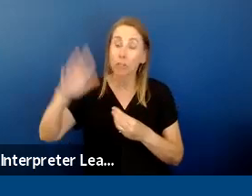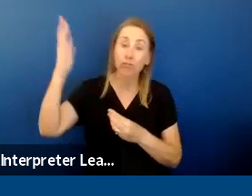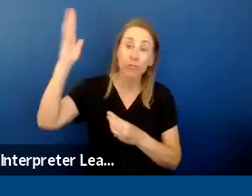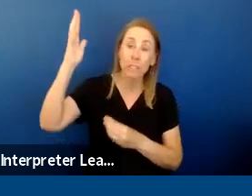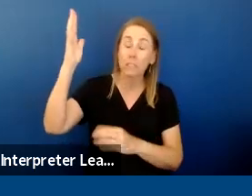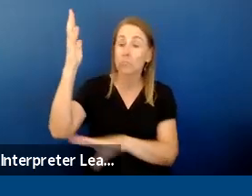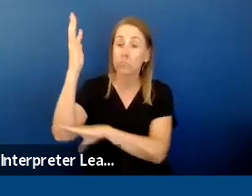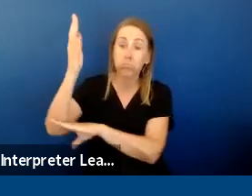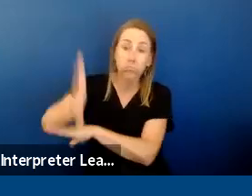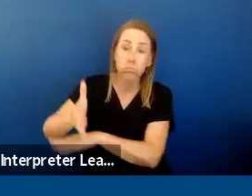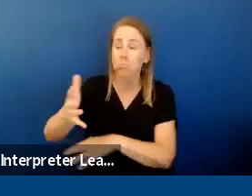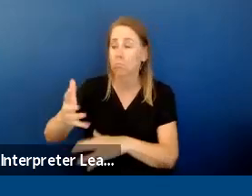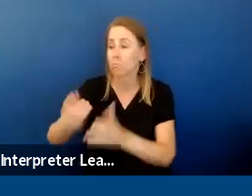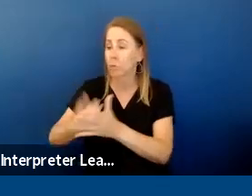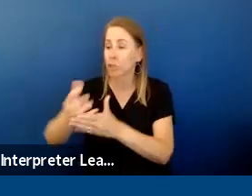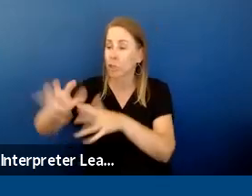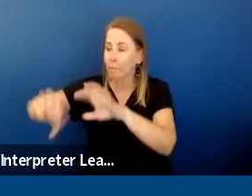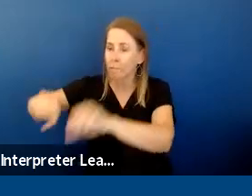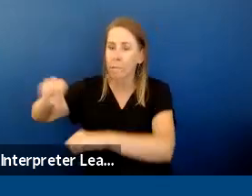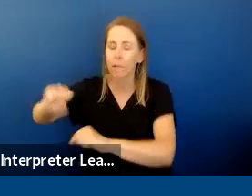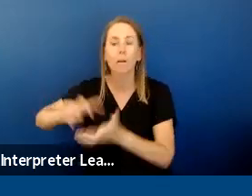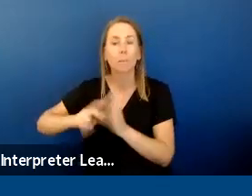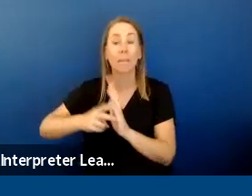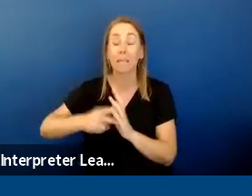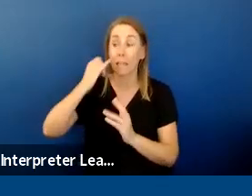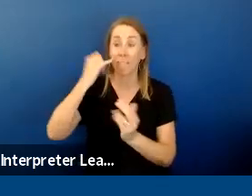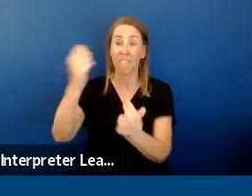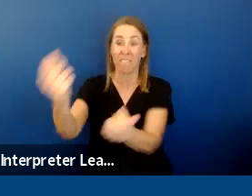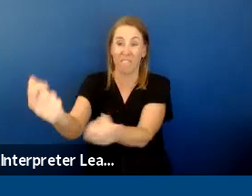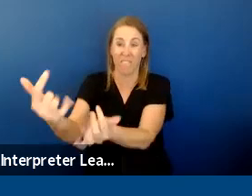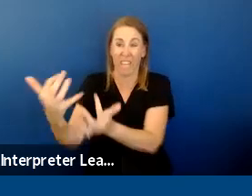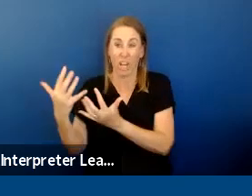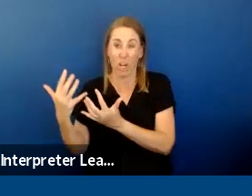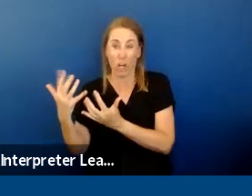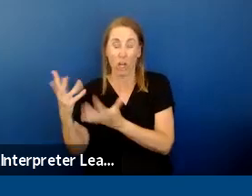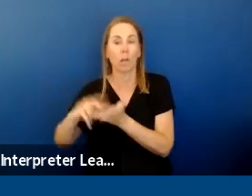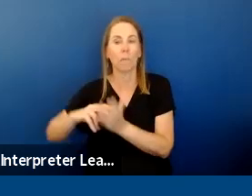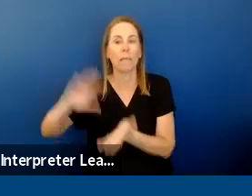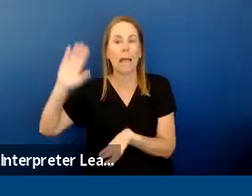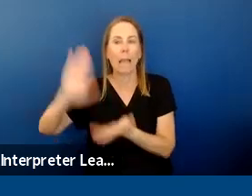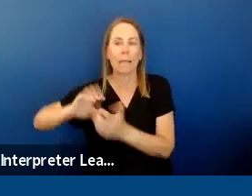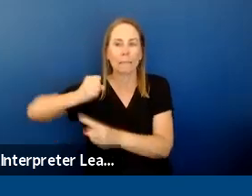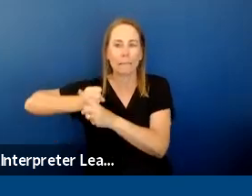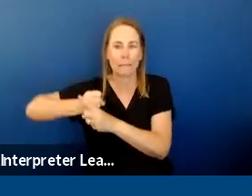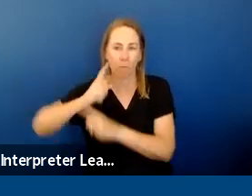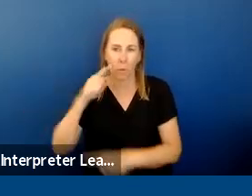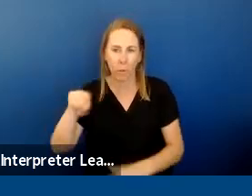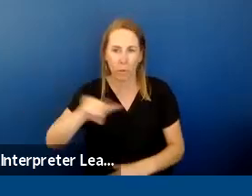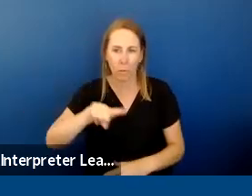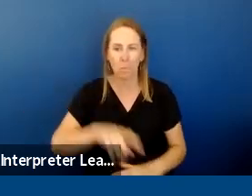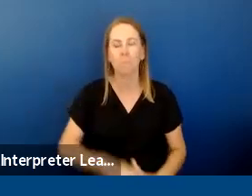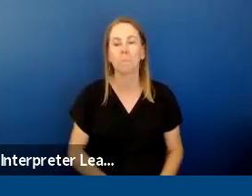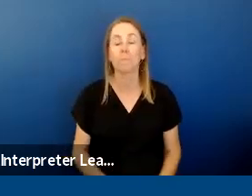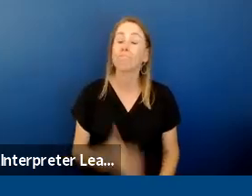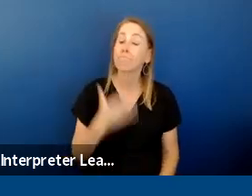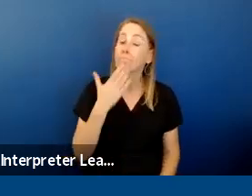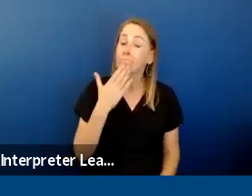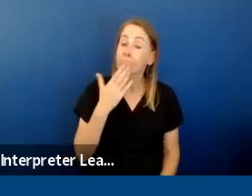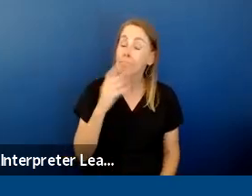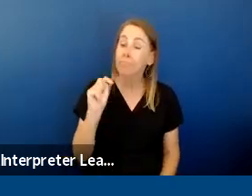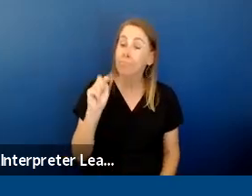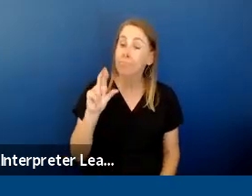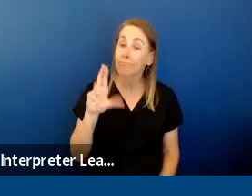scar. So they can complement each other, but it is tricky. I'm going to say it is tricky. And again, I'm not a soil scientist,